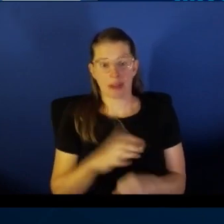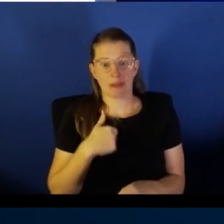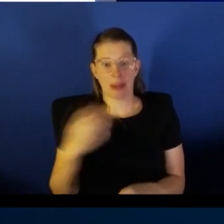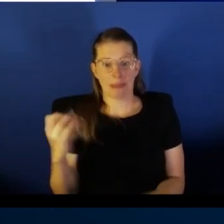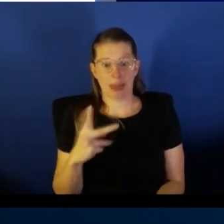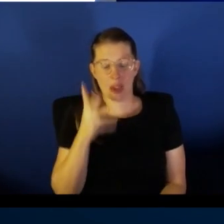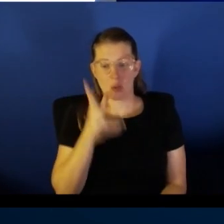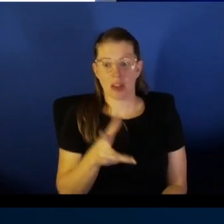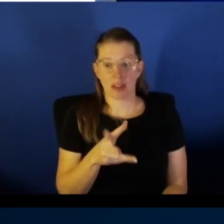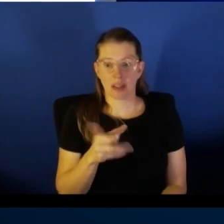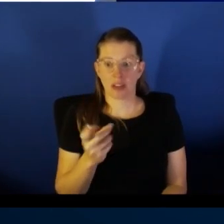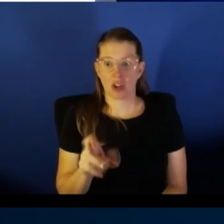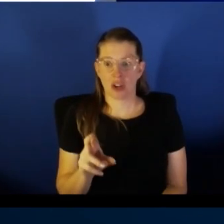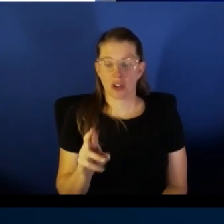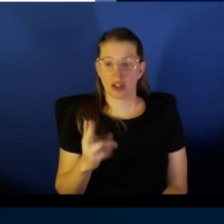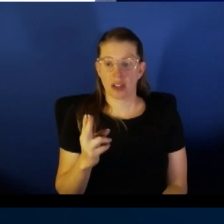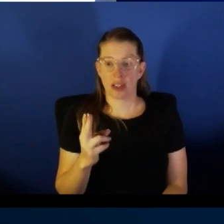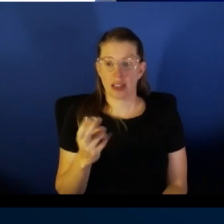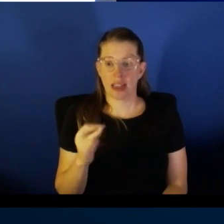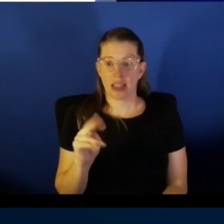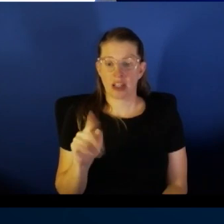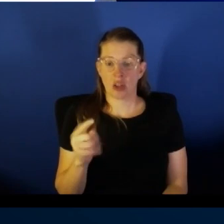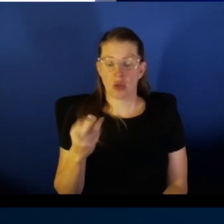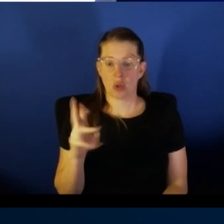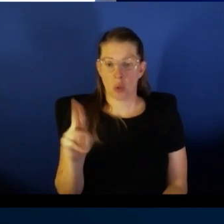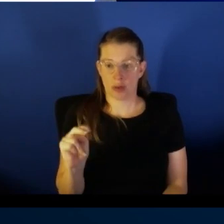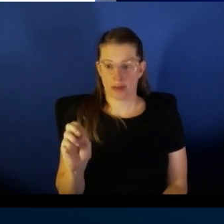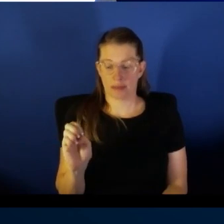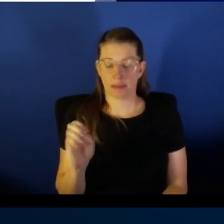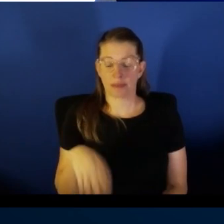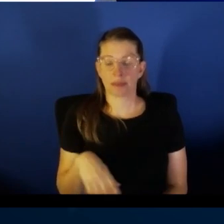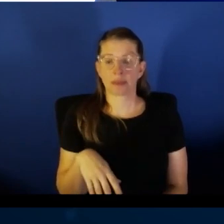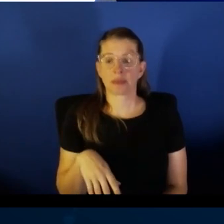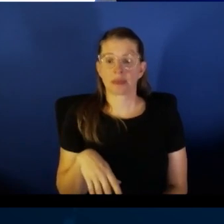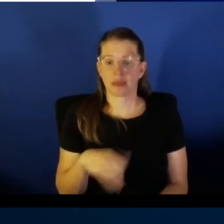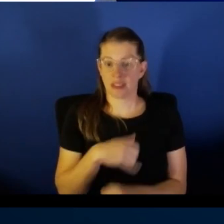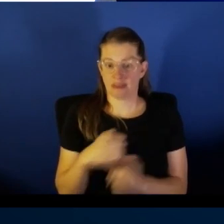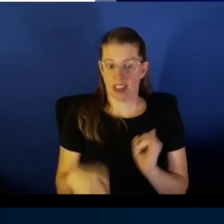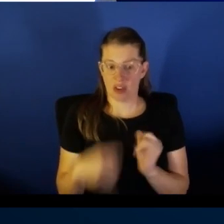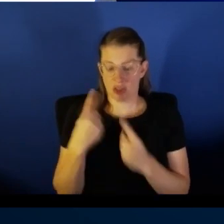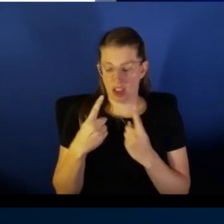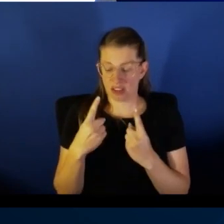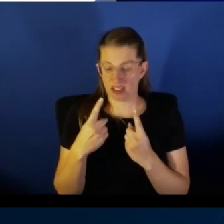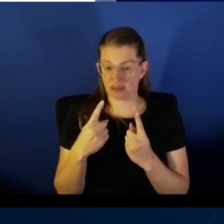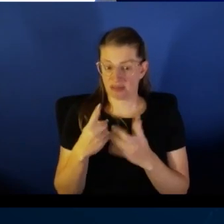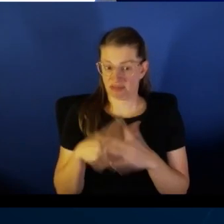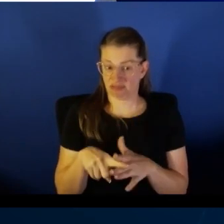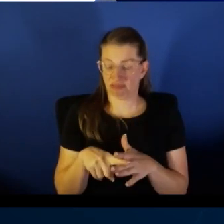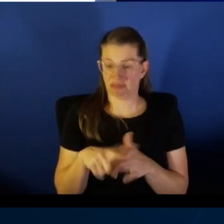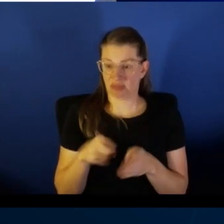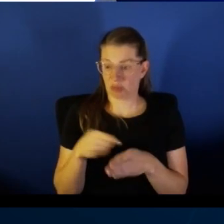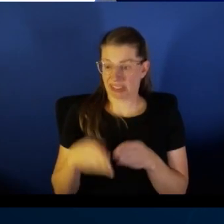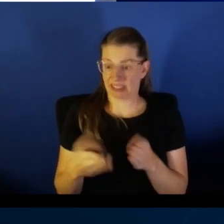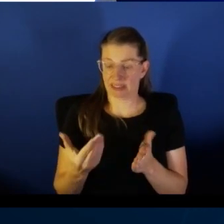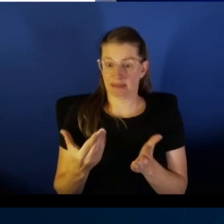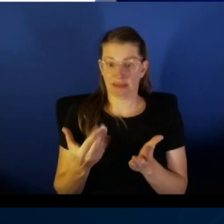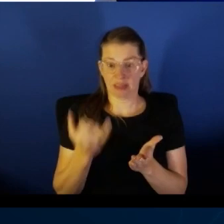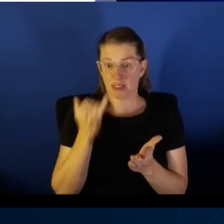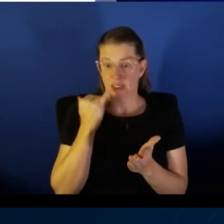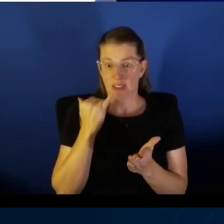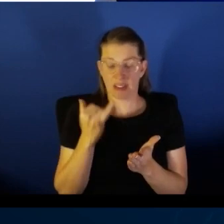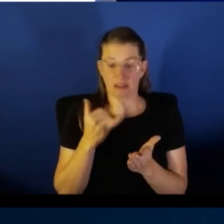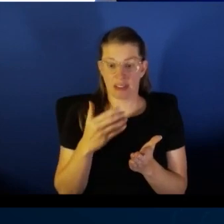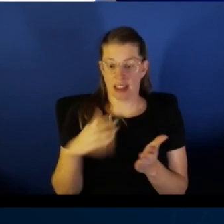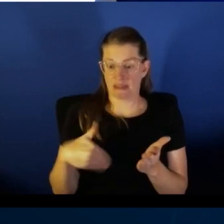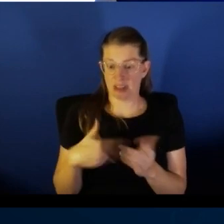Dr. Hinthorn, though, I want to get some final thoughts from you. We're heading into another weekend. Just kind of what's your message to folks about if they haven't vaccinated or haven't boosted to